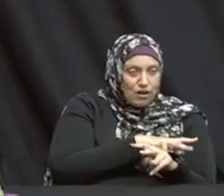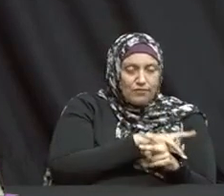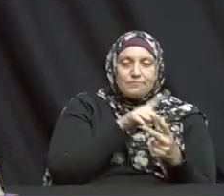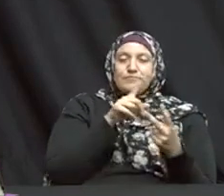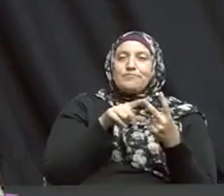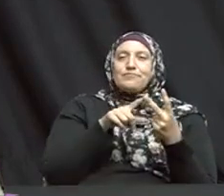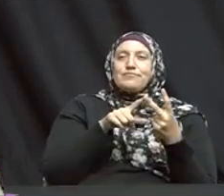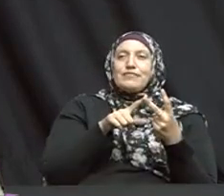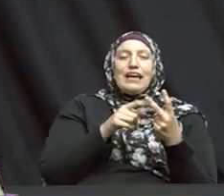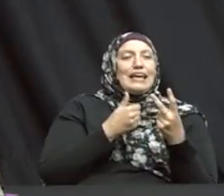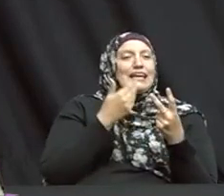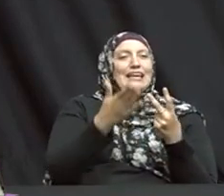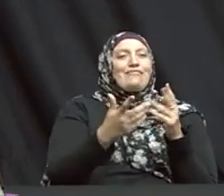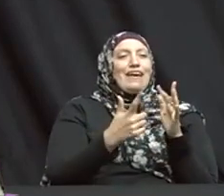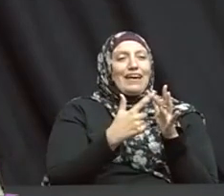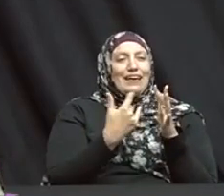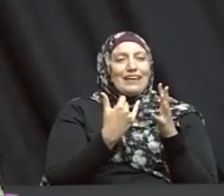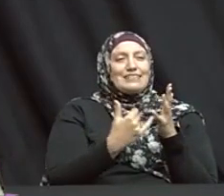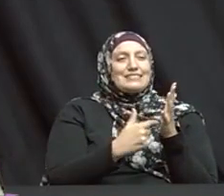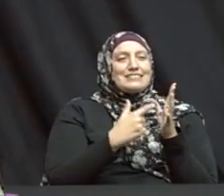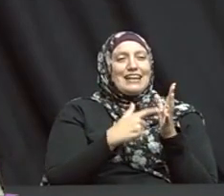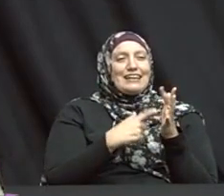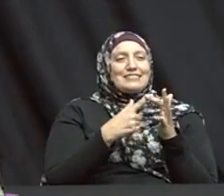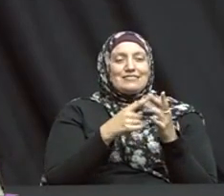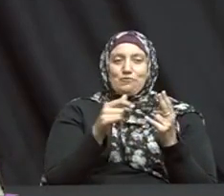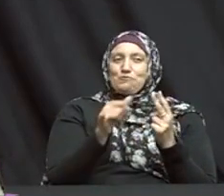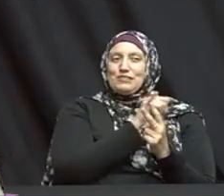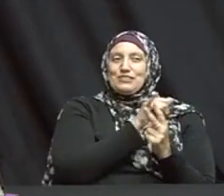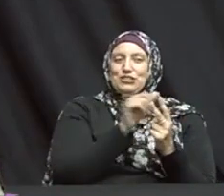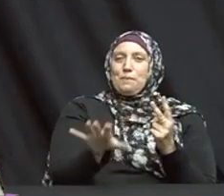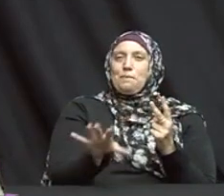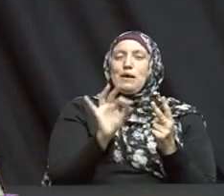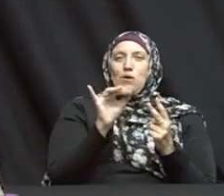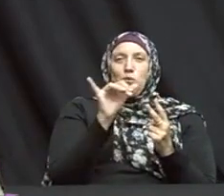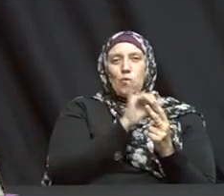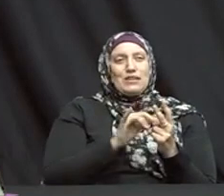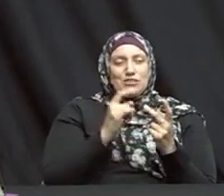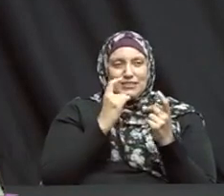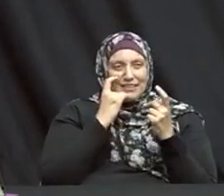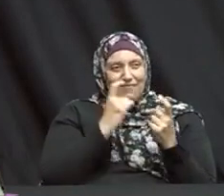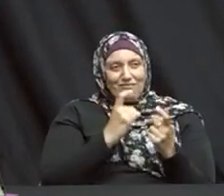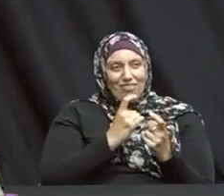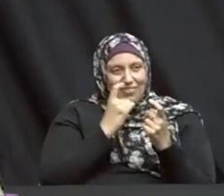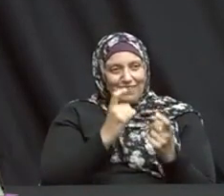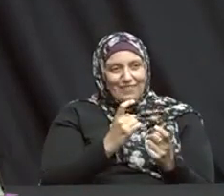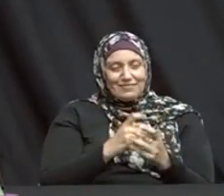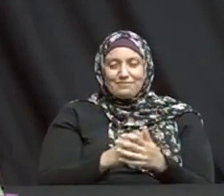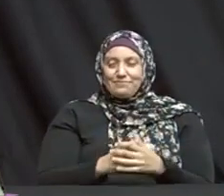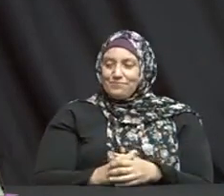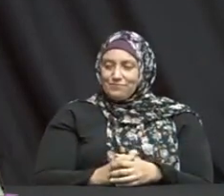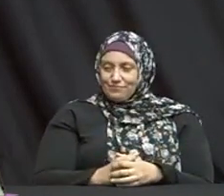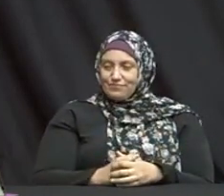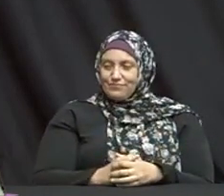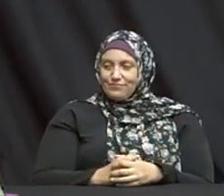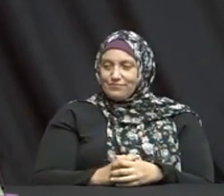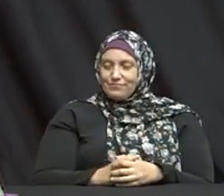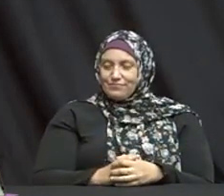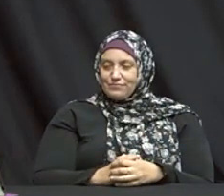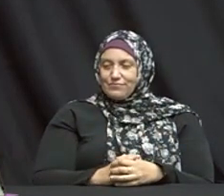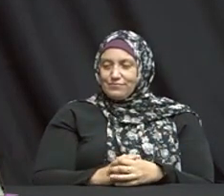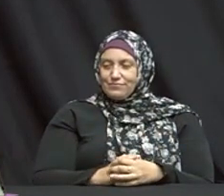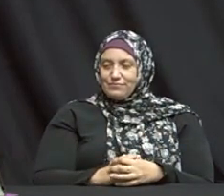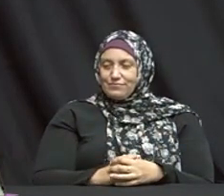specify your beneficiaries, okay, and you actually name them. And that is the equivalent, as I've said, of buying